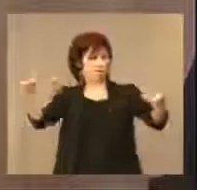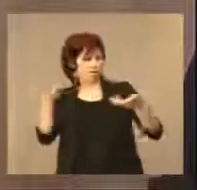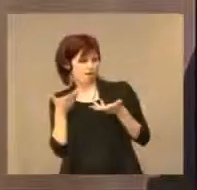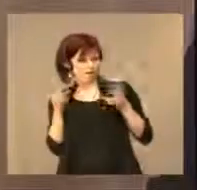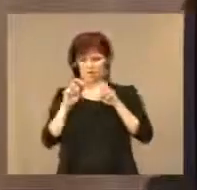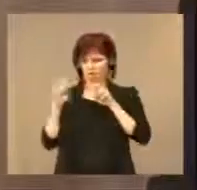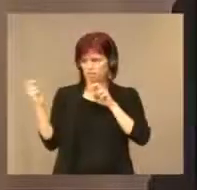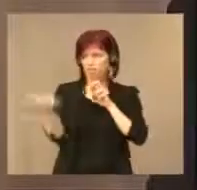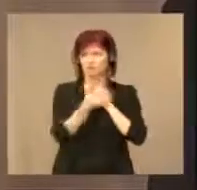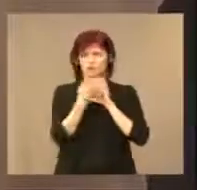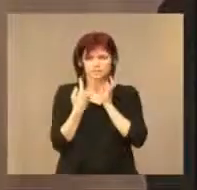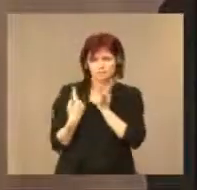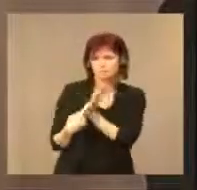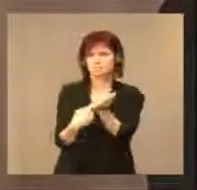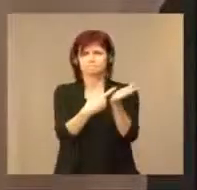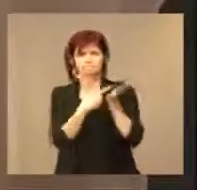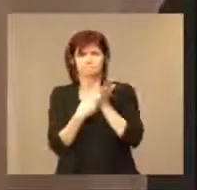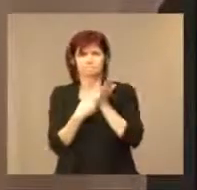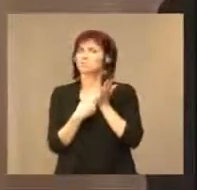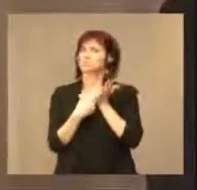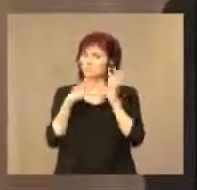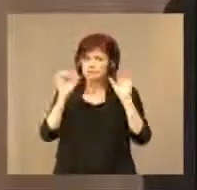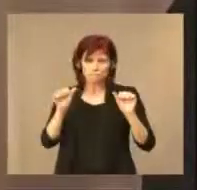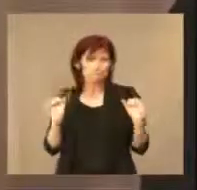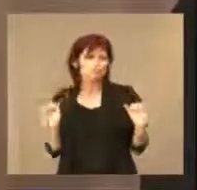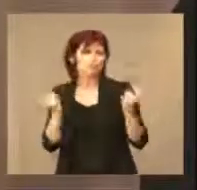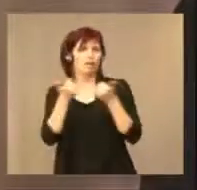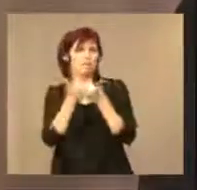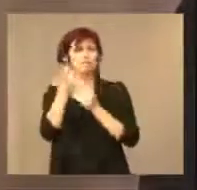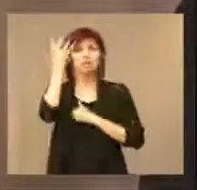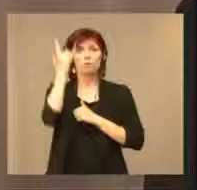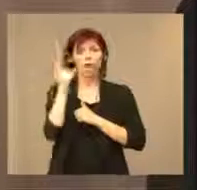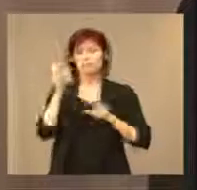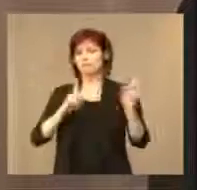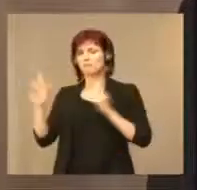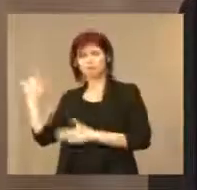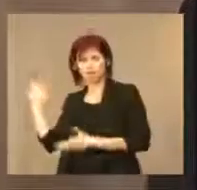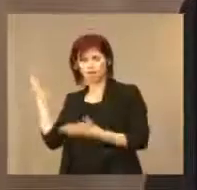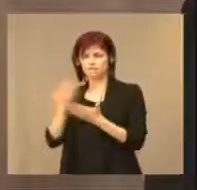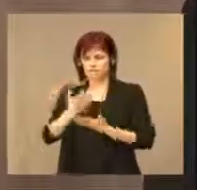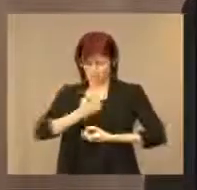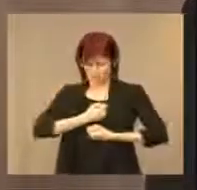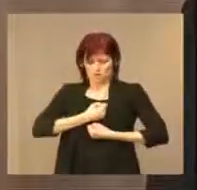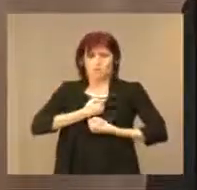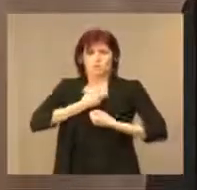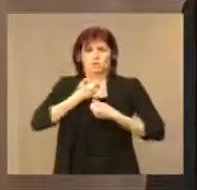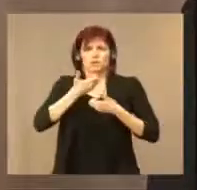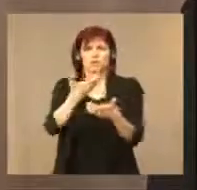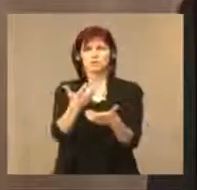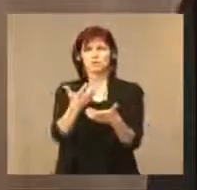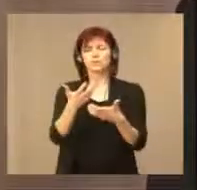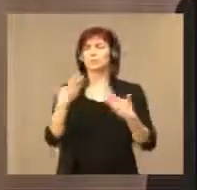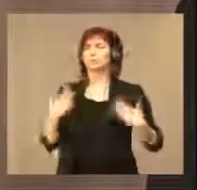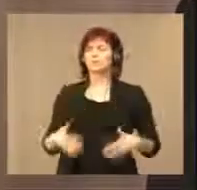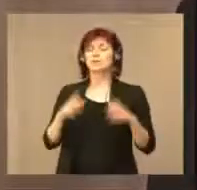do because of the strain that people come and share about their isolation, their poverty.